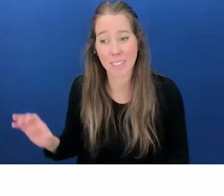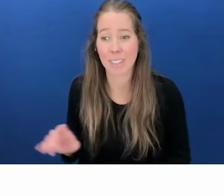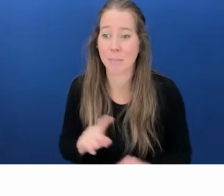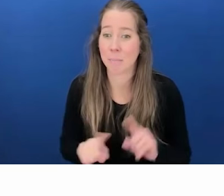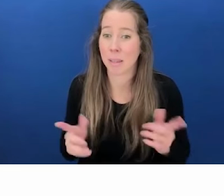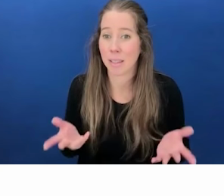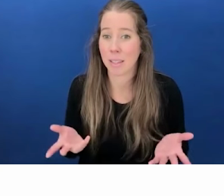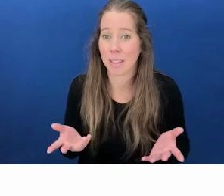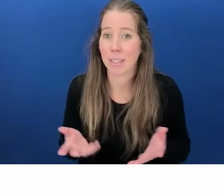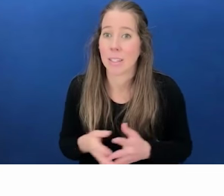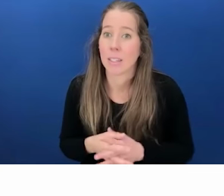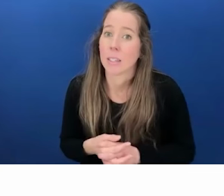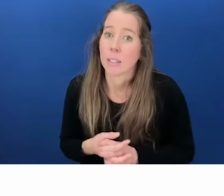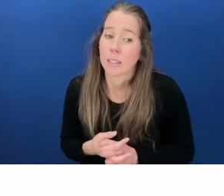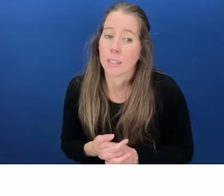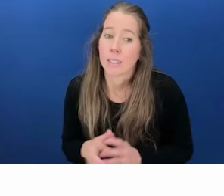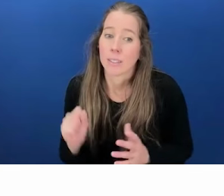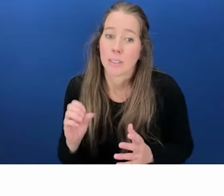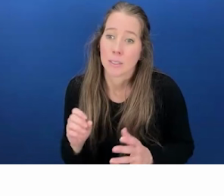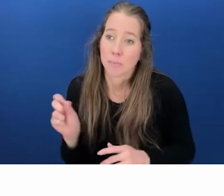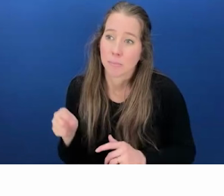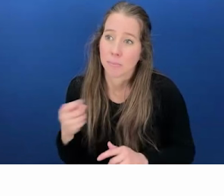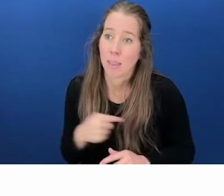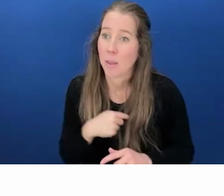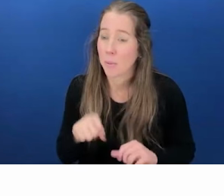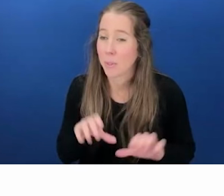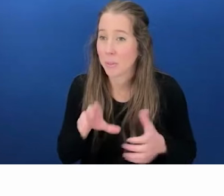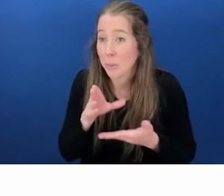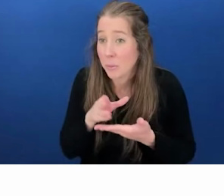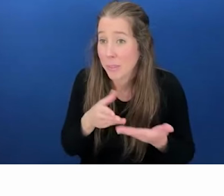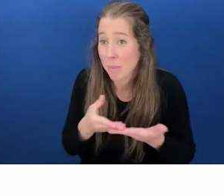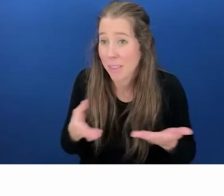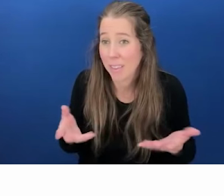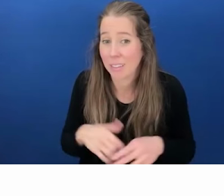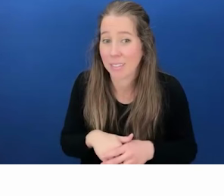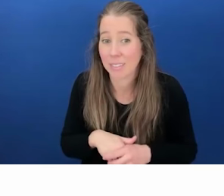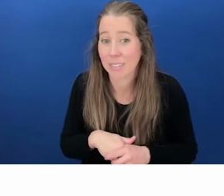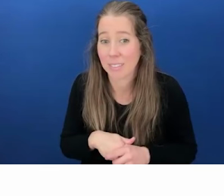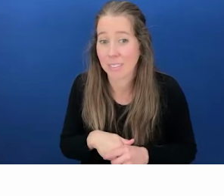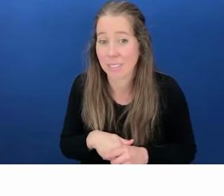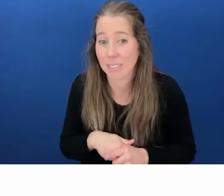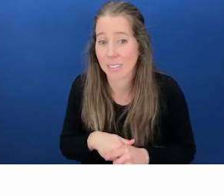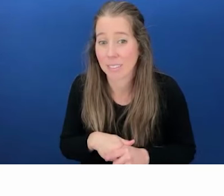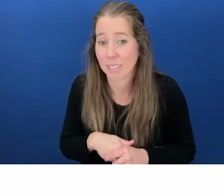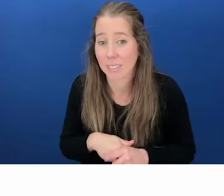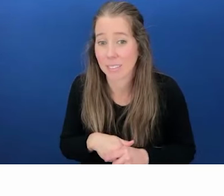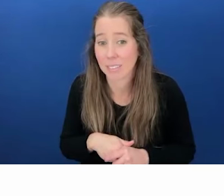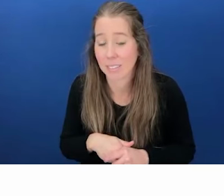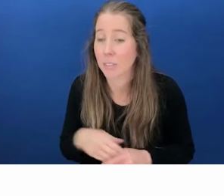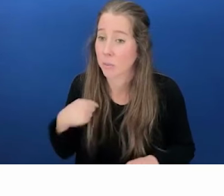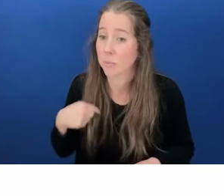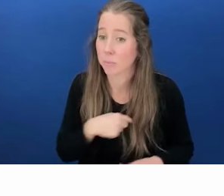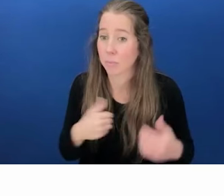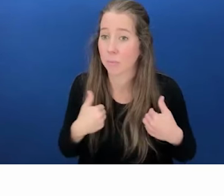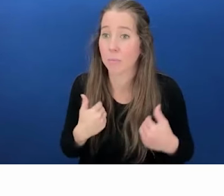But so yeah, we need to do some of this stuff. So yeah, we have our masters,